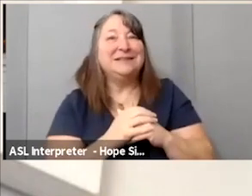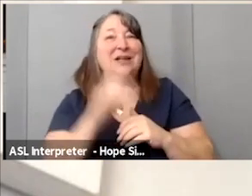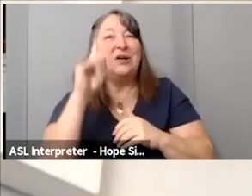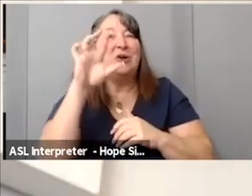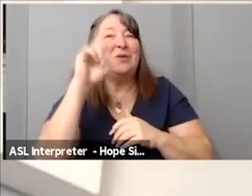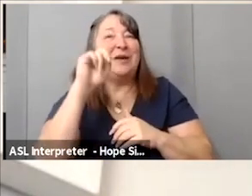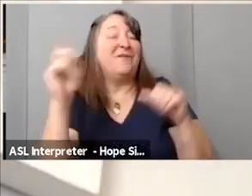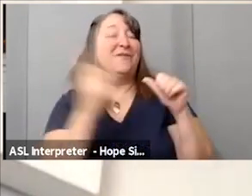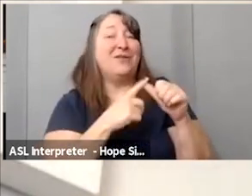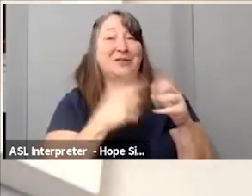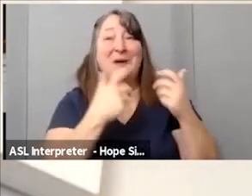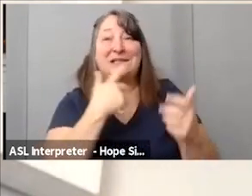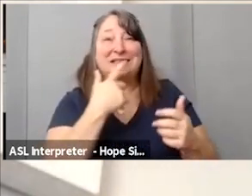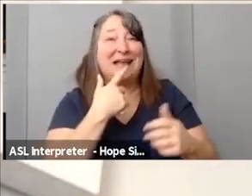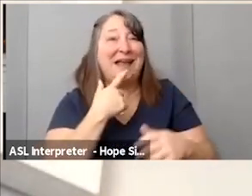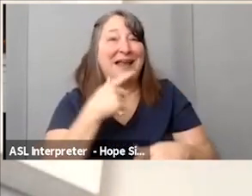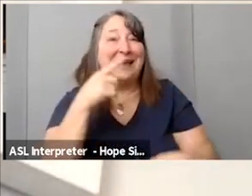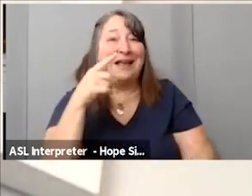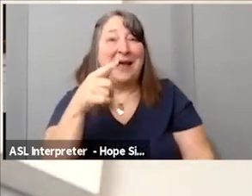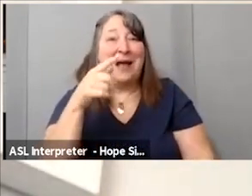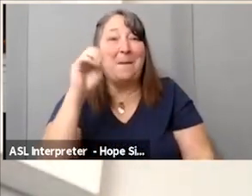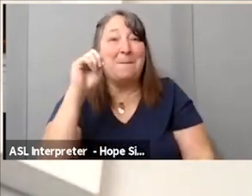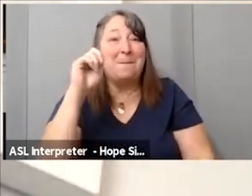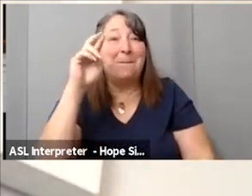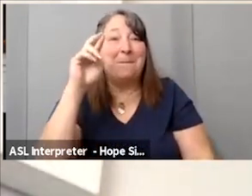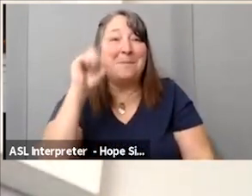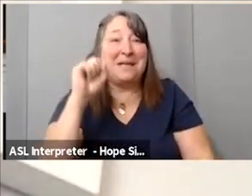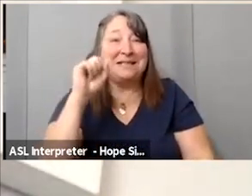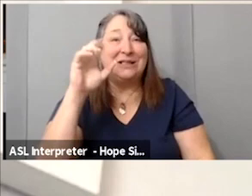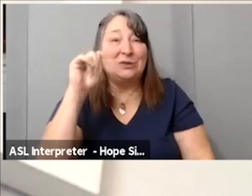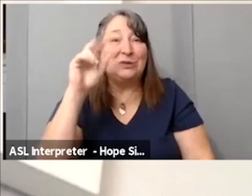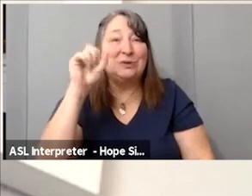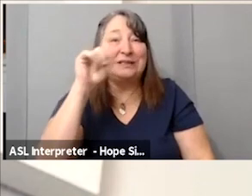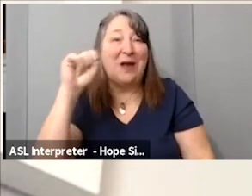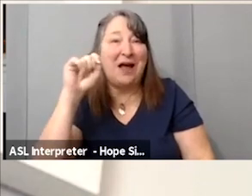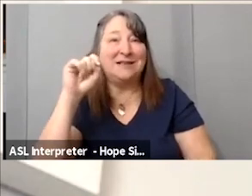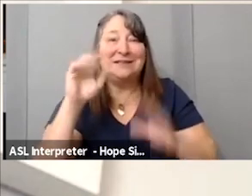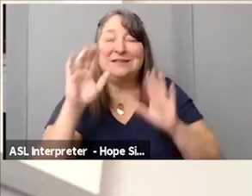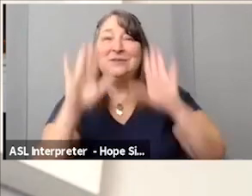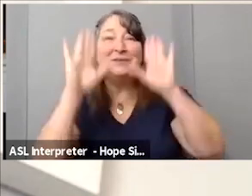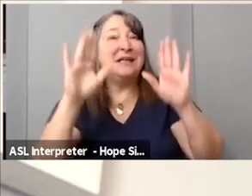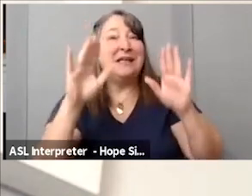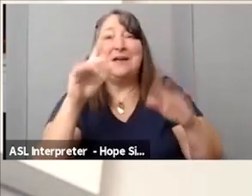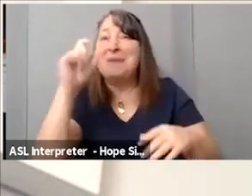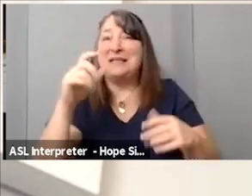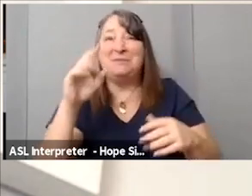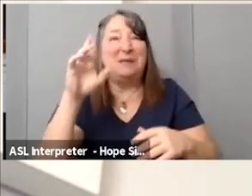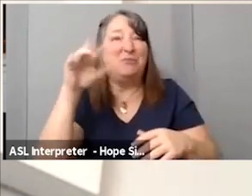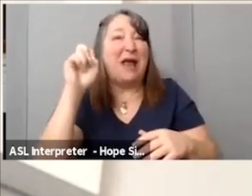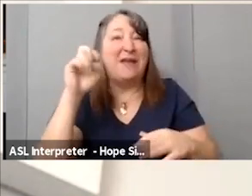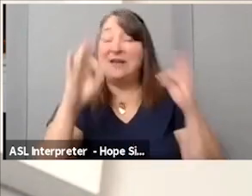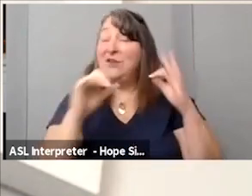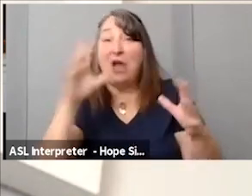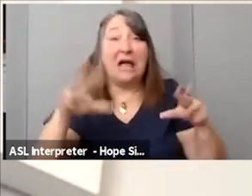say, like Miss Toussaint said it perfectly in saying being brave, right? If you're not taking risks, you're not going to